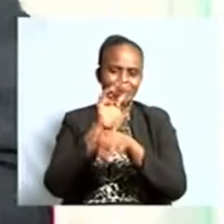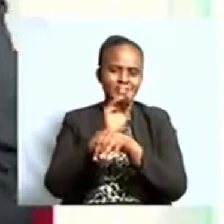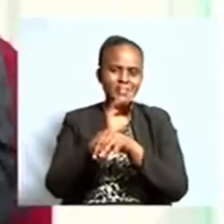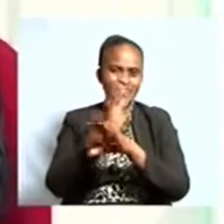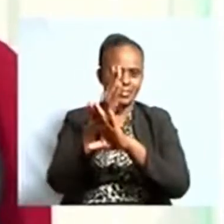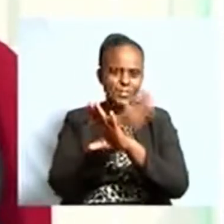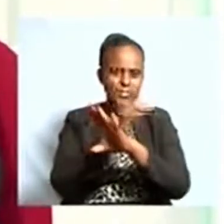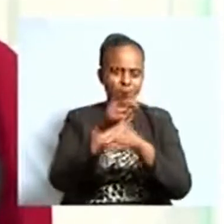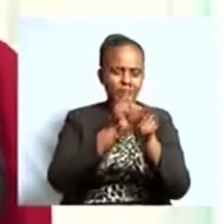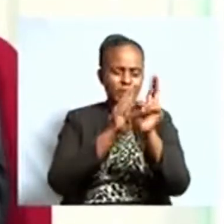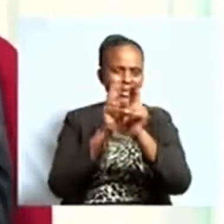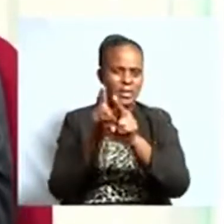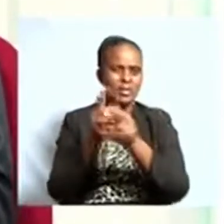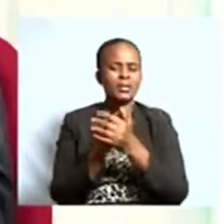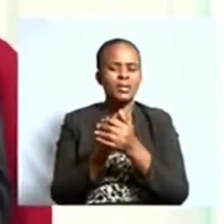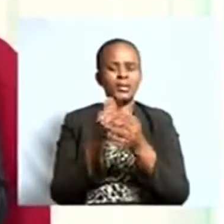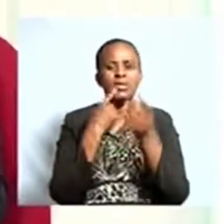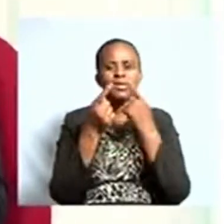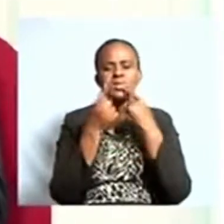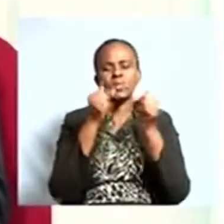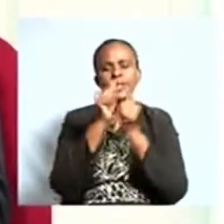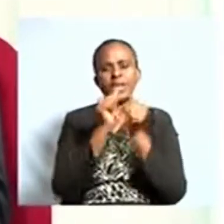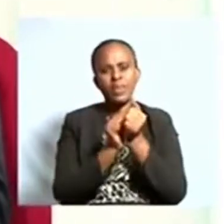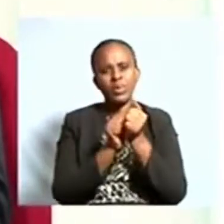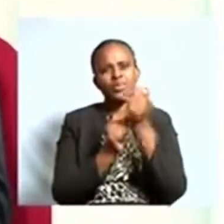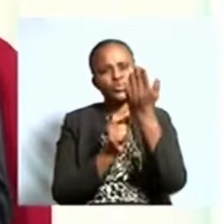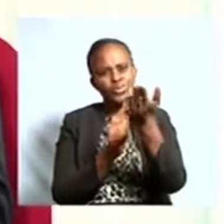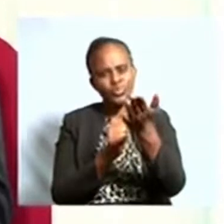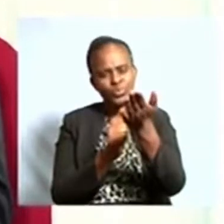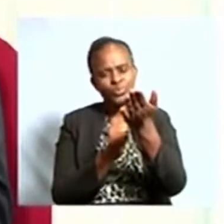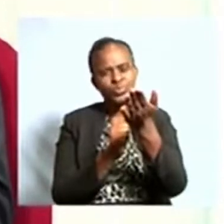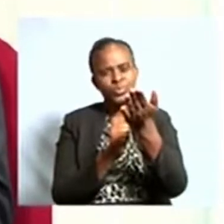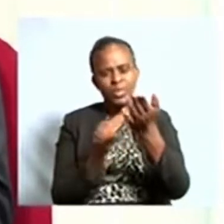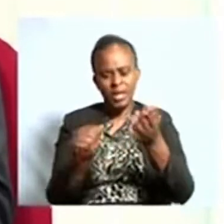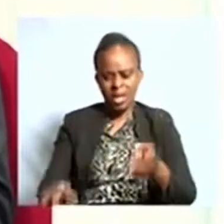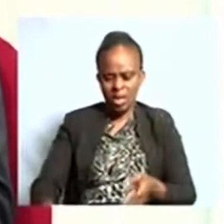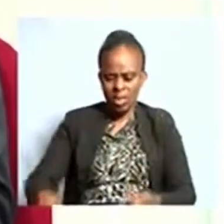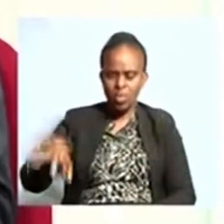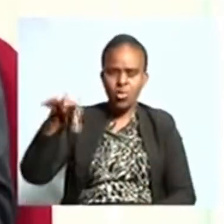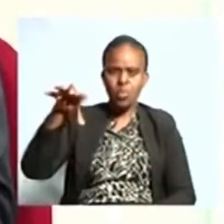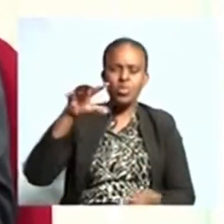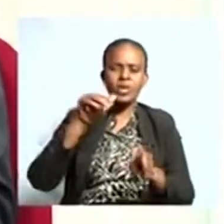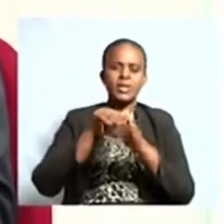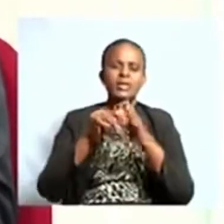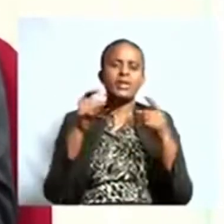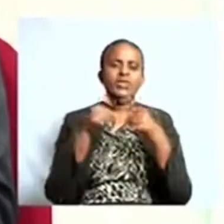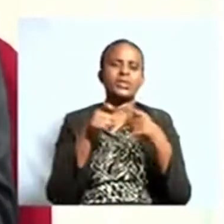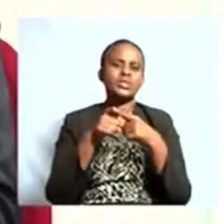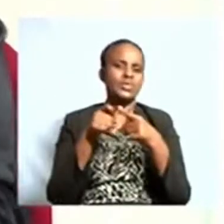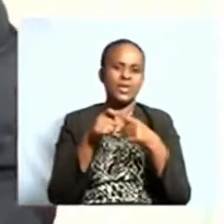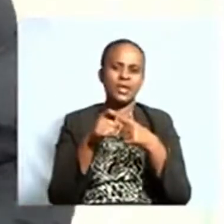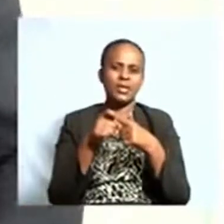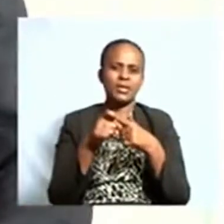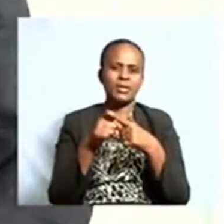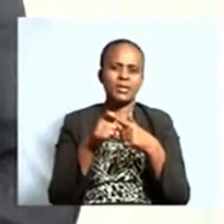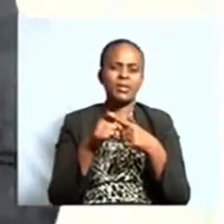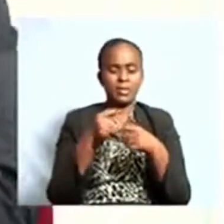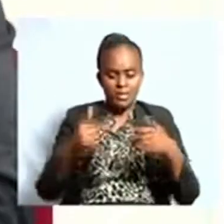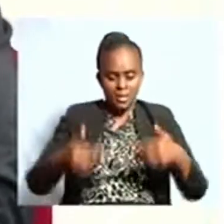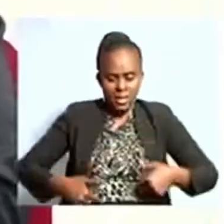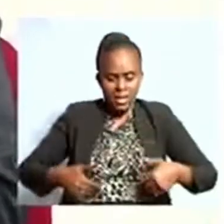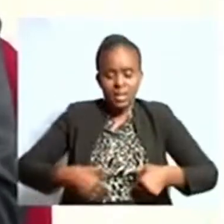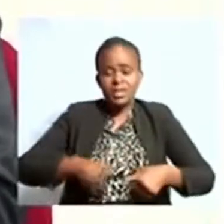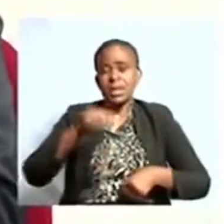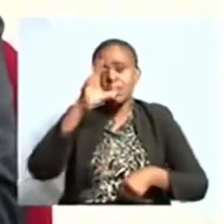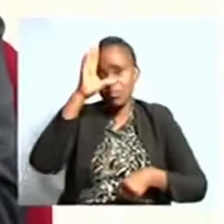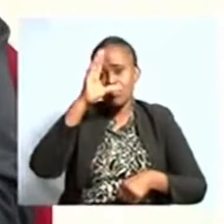before you respond, Honorable, you did talk about you being raised up in Kaunda Square. And as a young boy, I'm